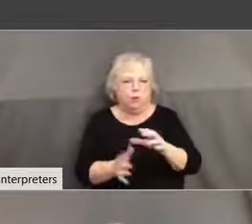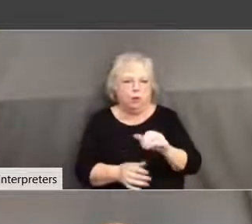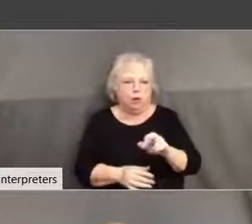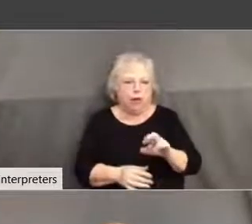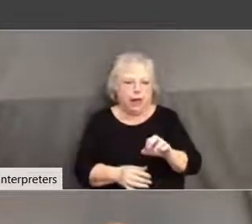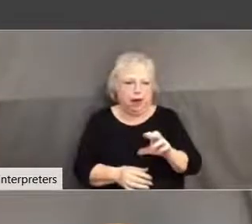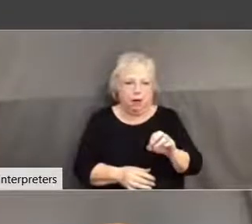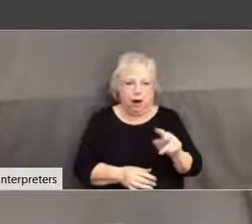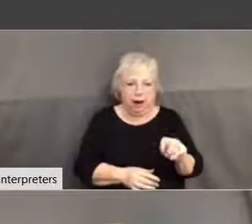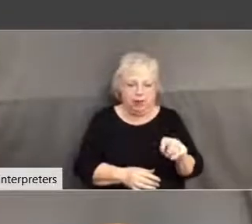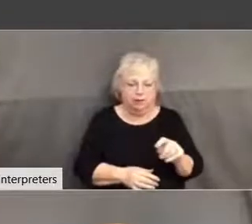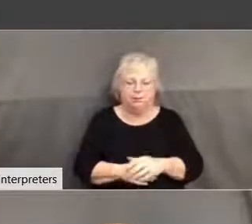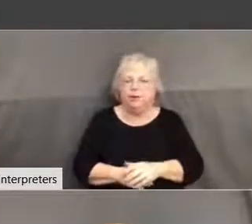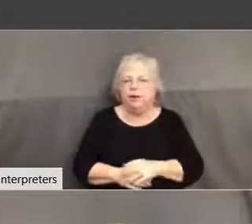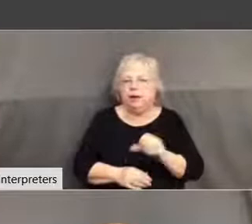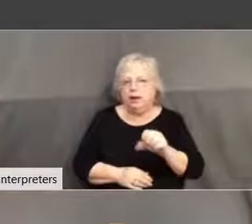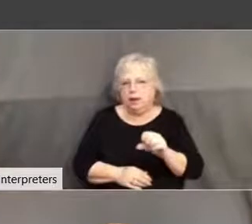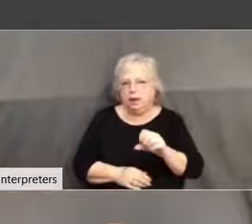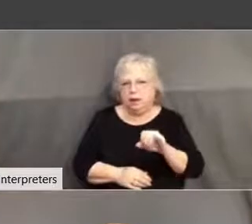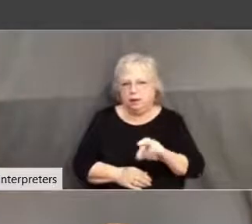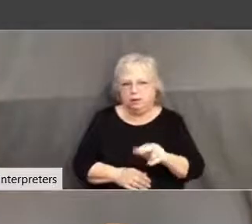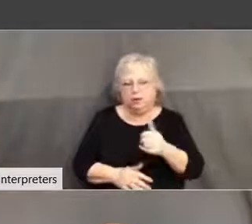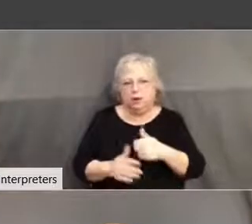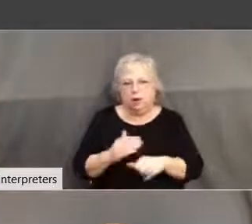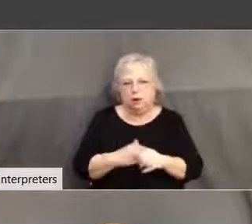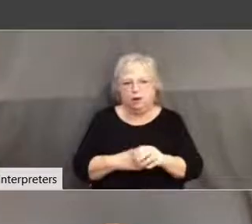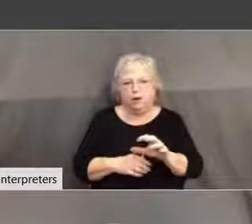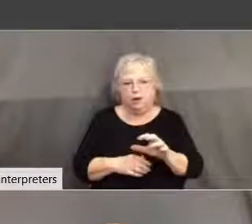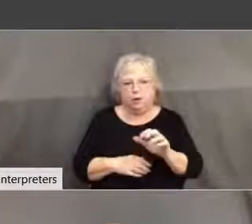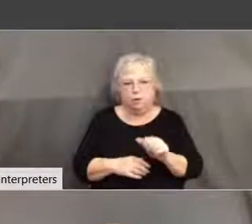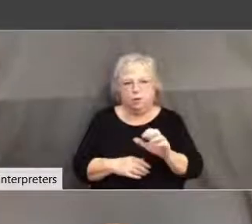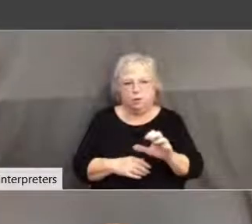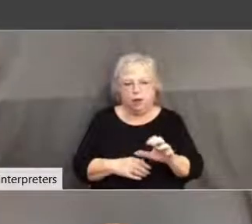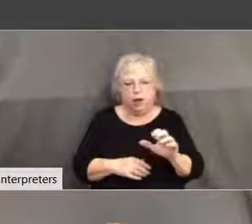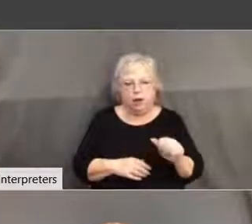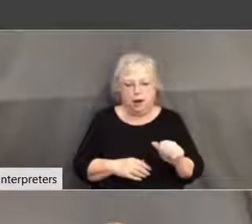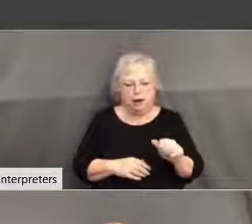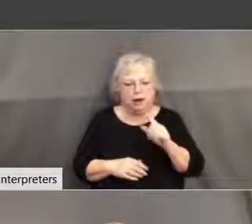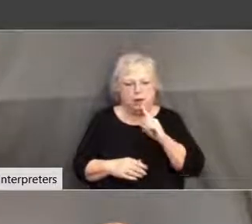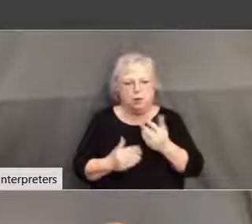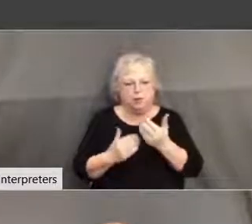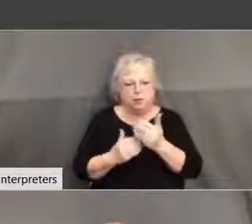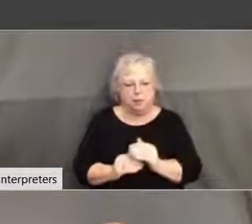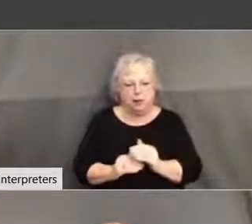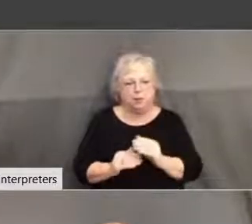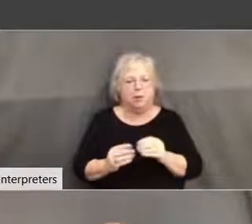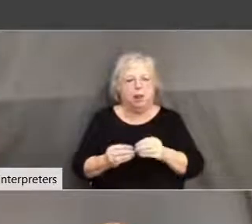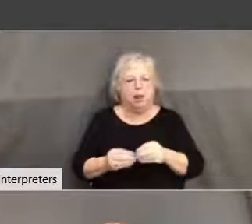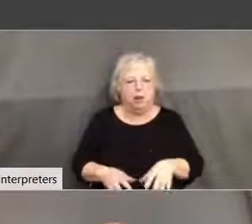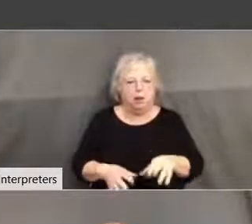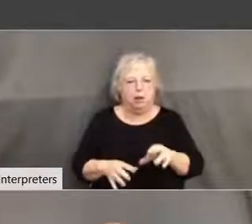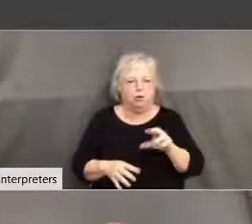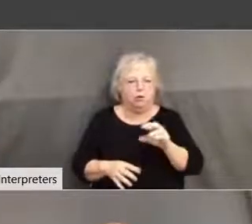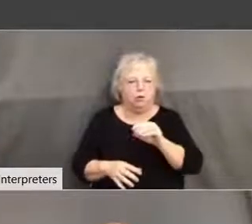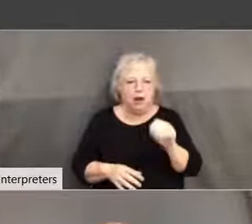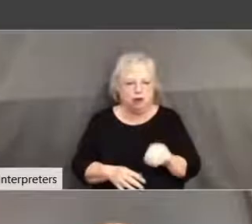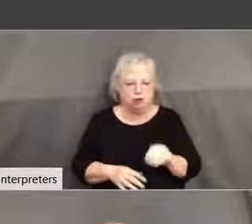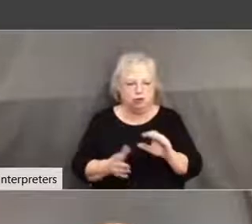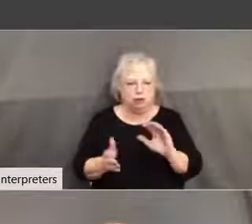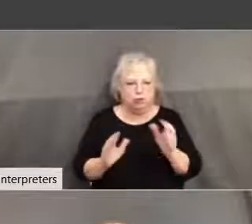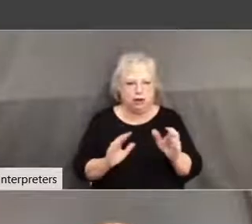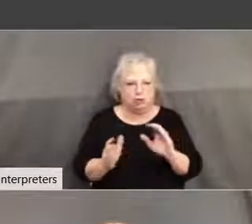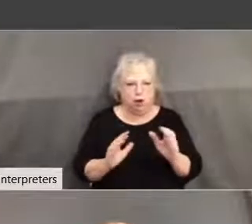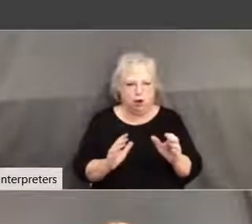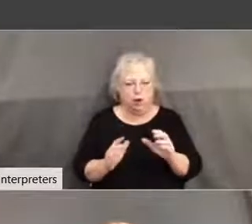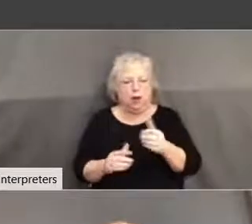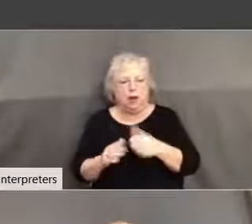Yes, sir. Under the Affordable Care Act, there's a provision known as the minimum loss ratio. And under the minimum loss